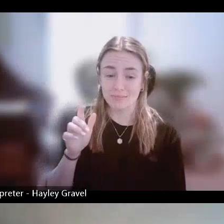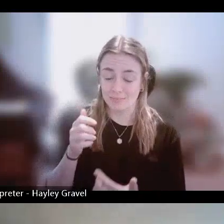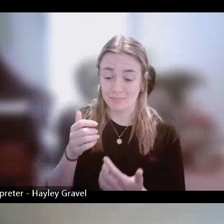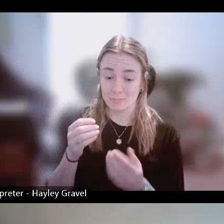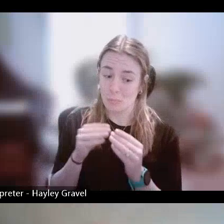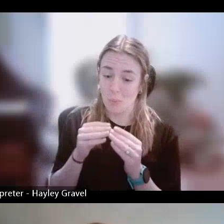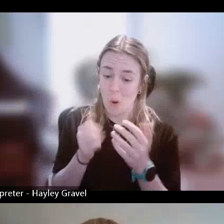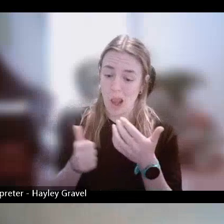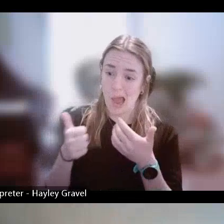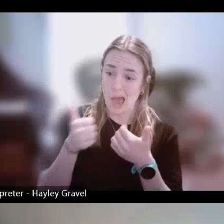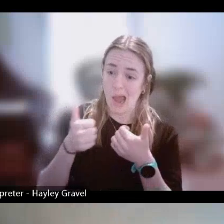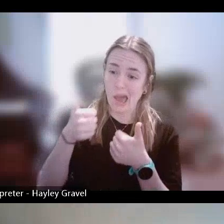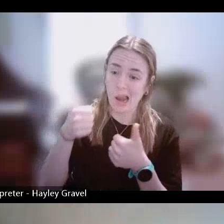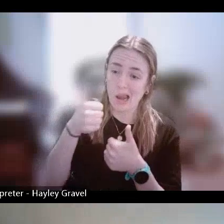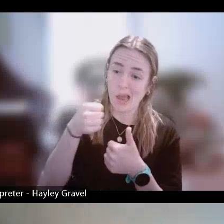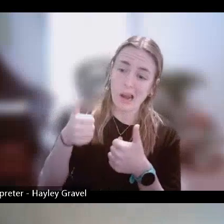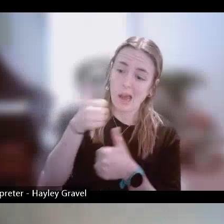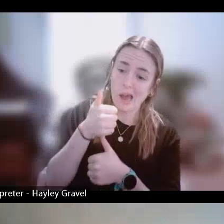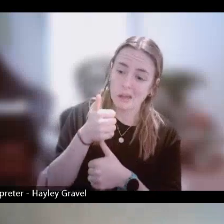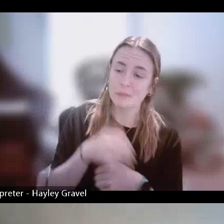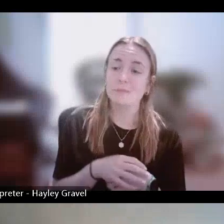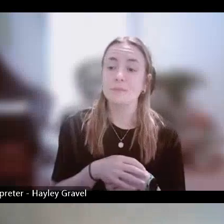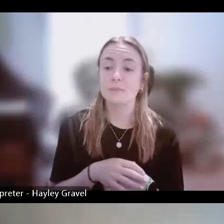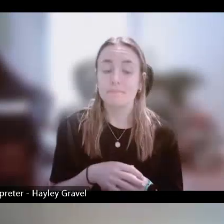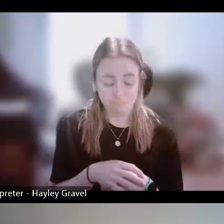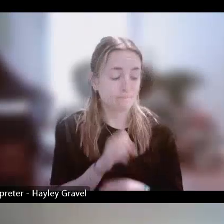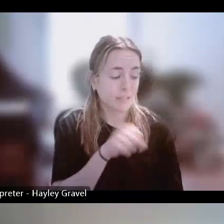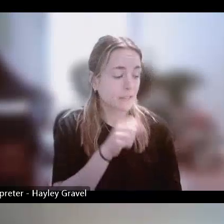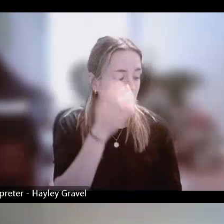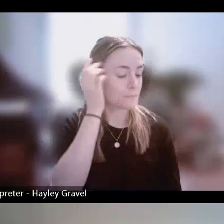Exactly. Yes. Jolly.